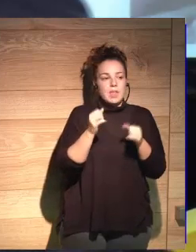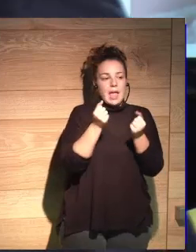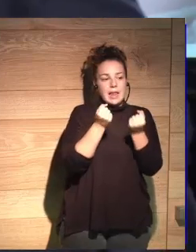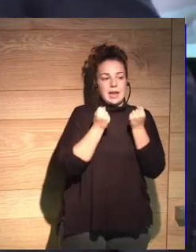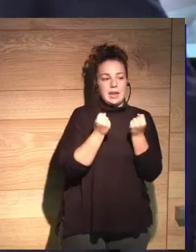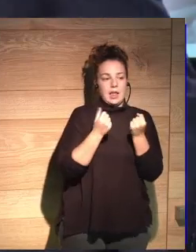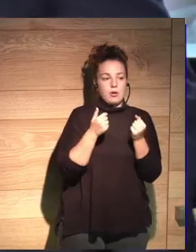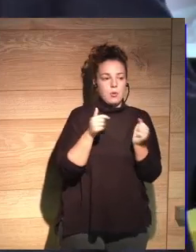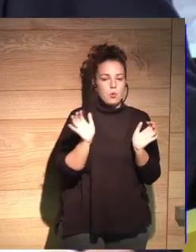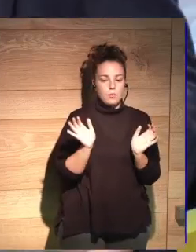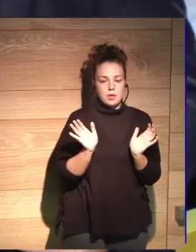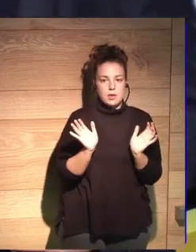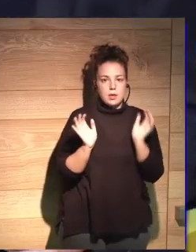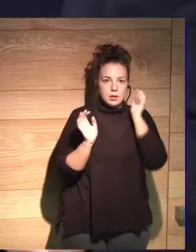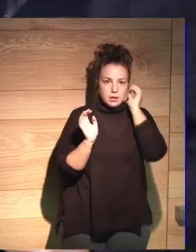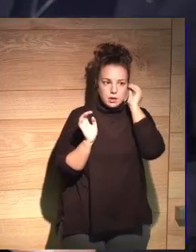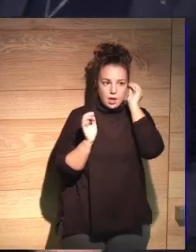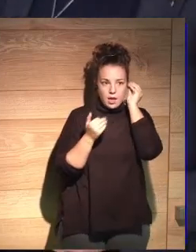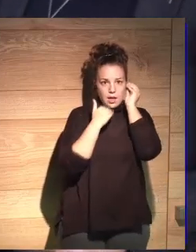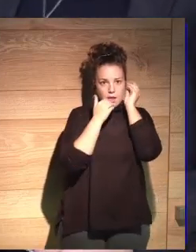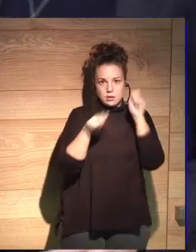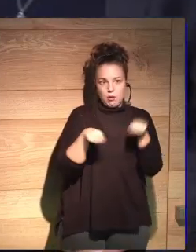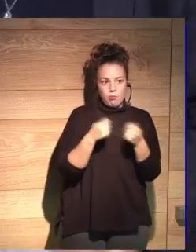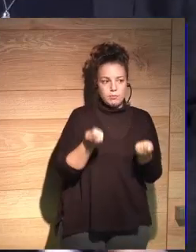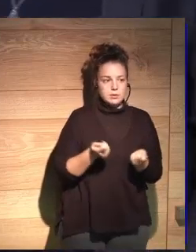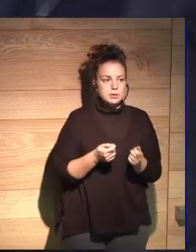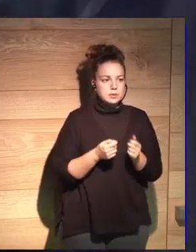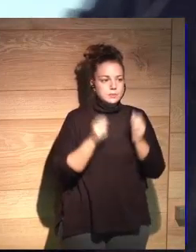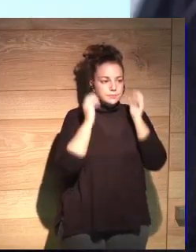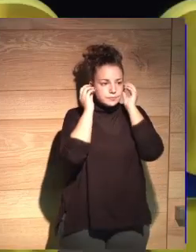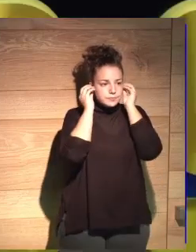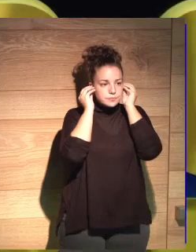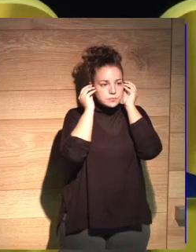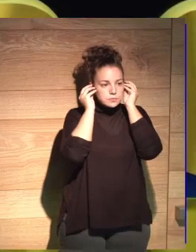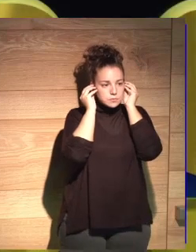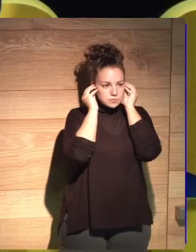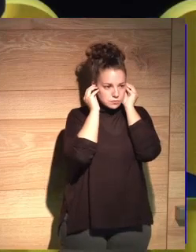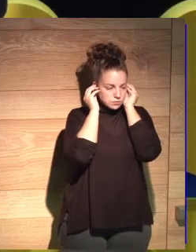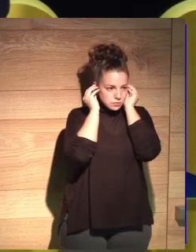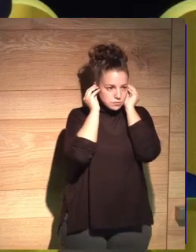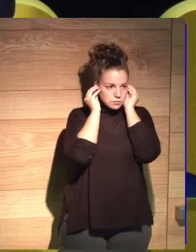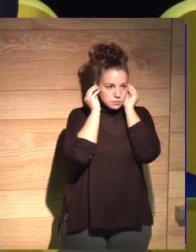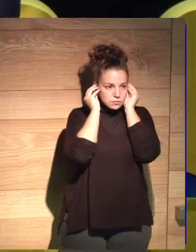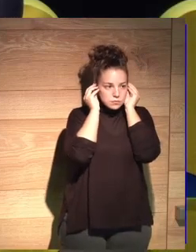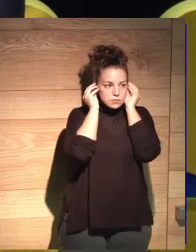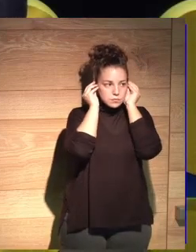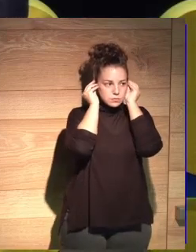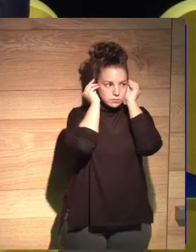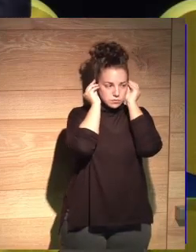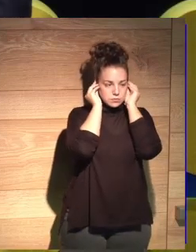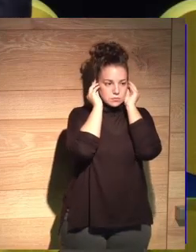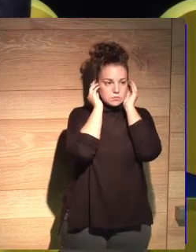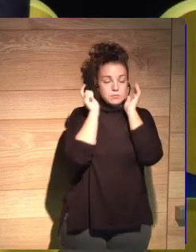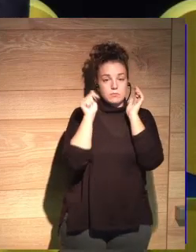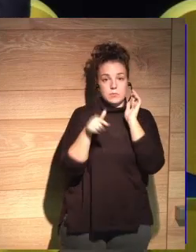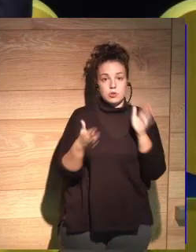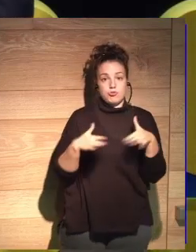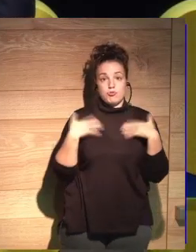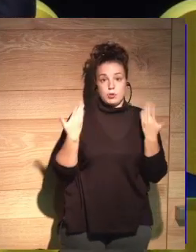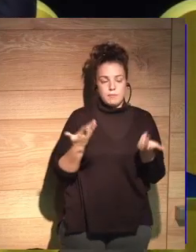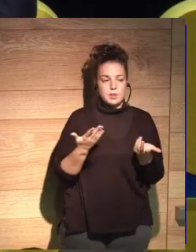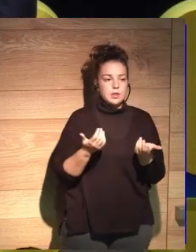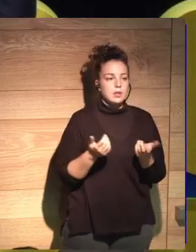yes, the recalcitrance of matter. And that is, of course, the amazing thing. Our minds are